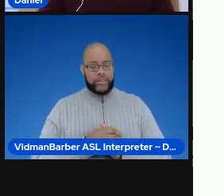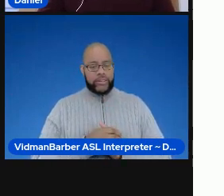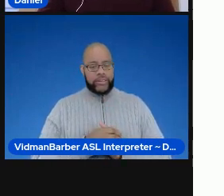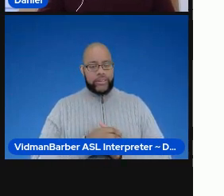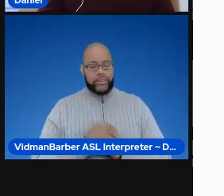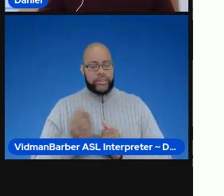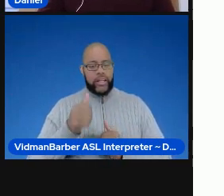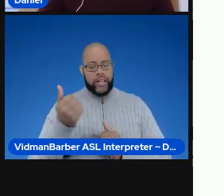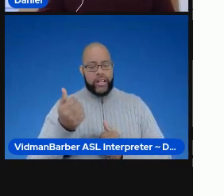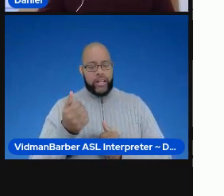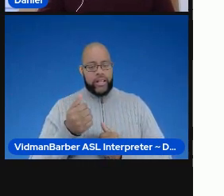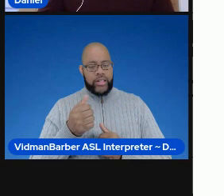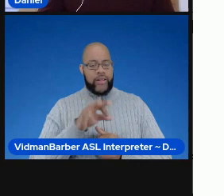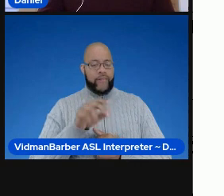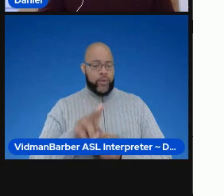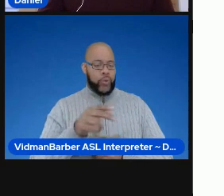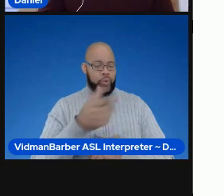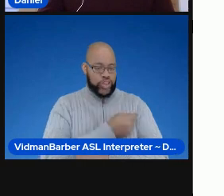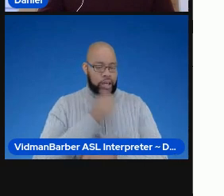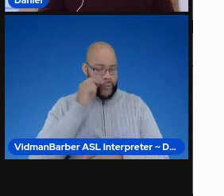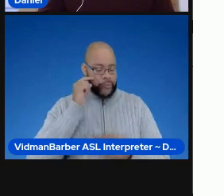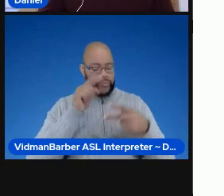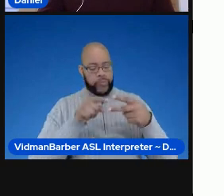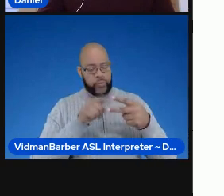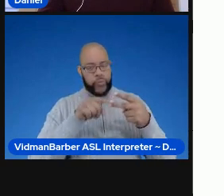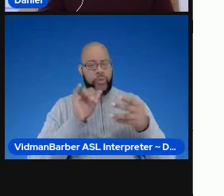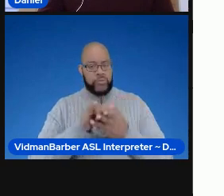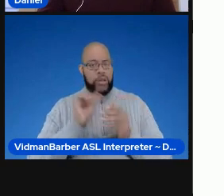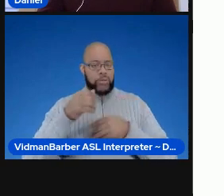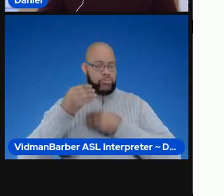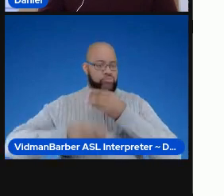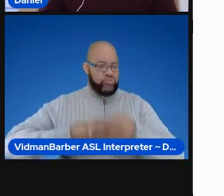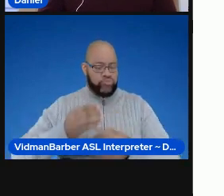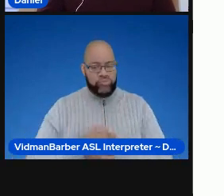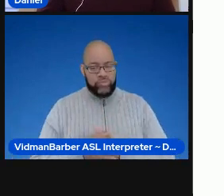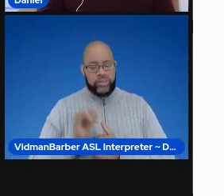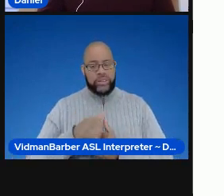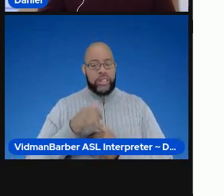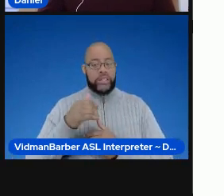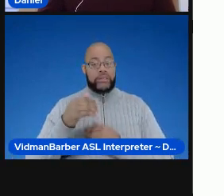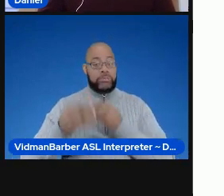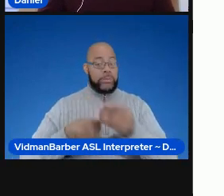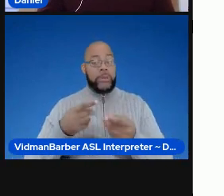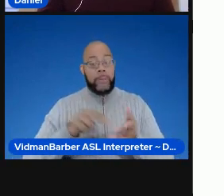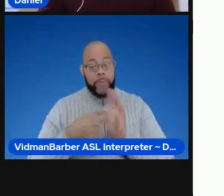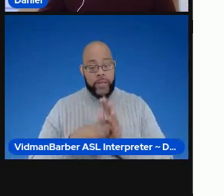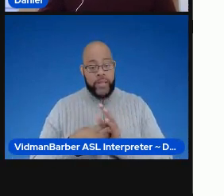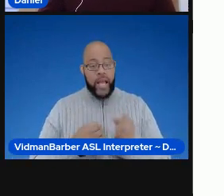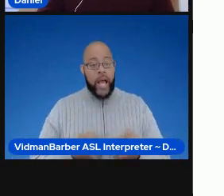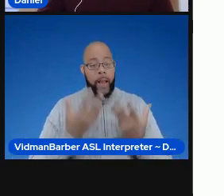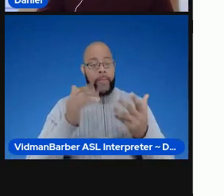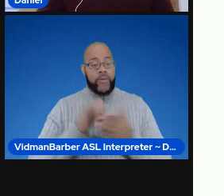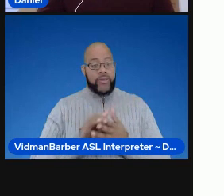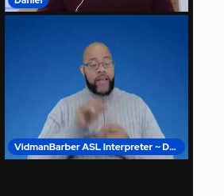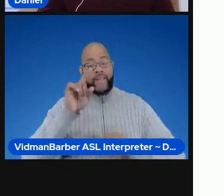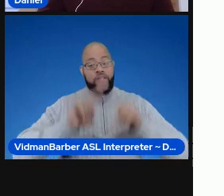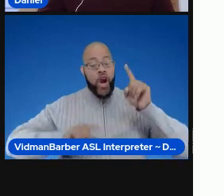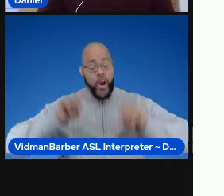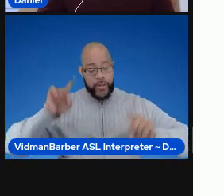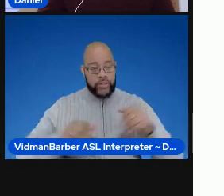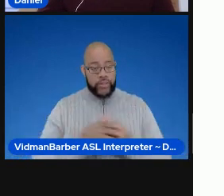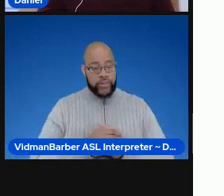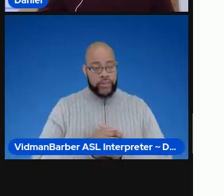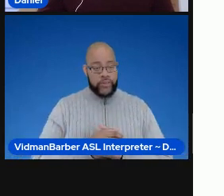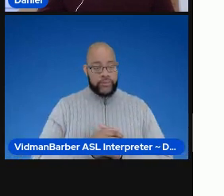B vaccine responses that are highly heritable here. So heritability means essentially how much of the variability